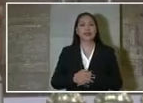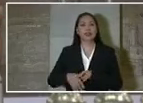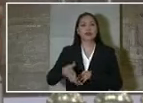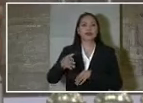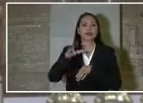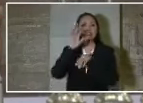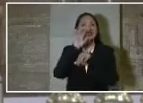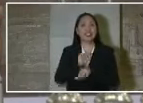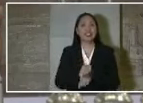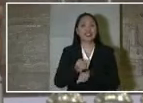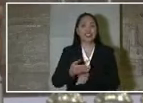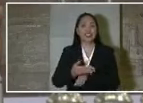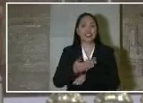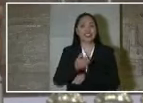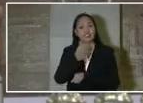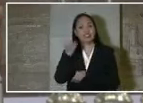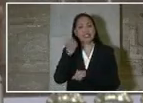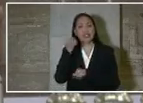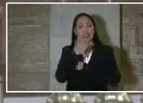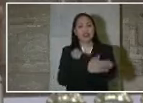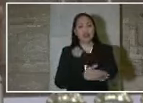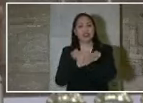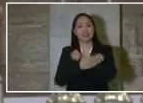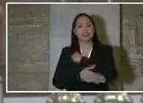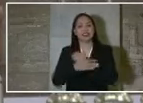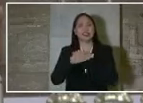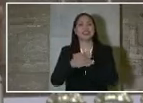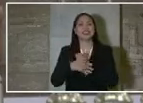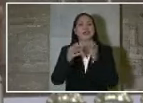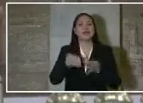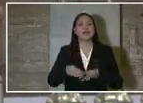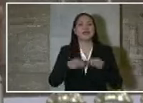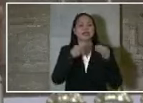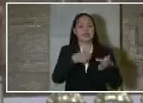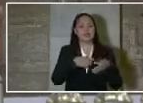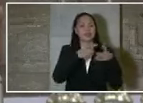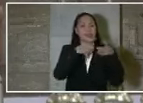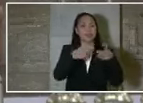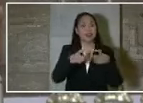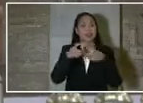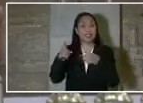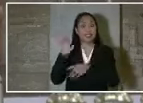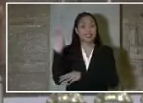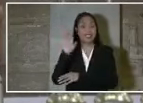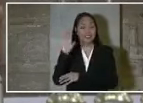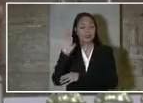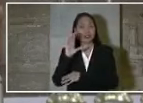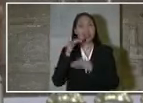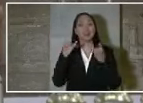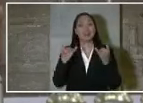traditionally, they give their Christmas gifts on this day.